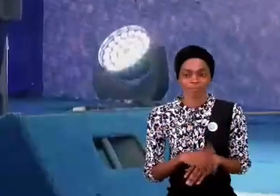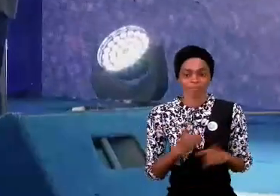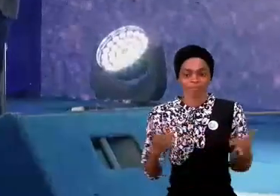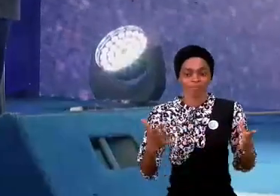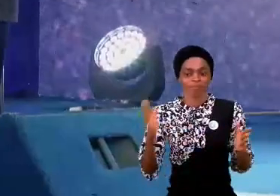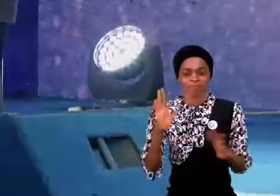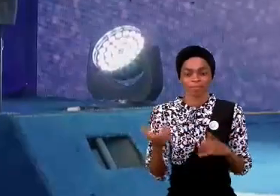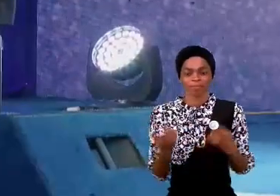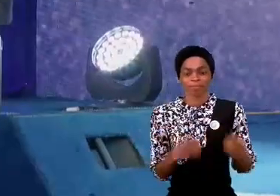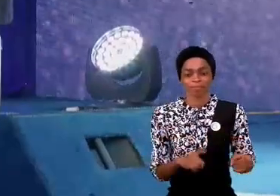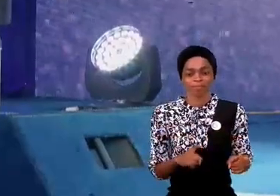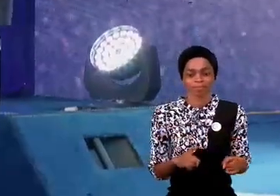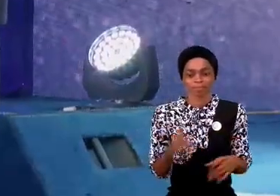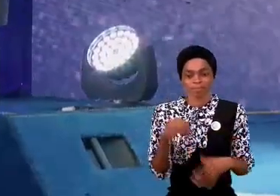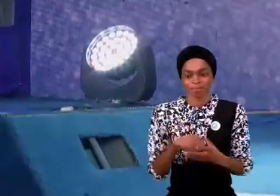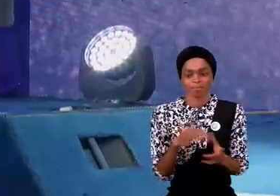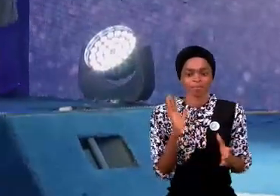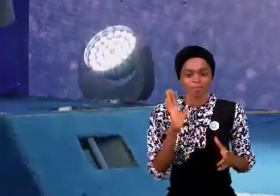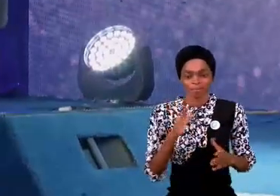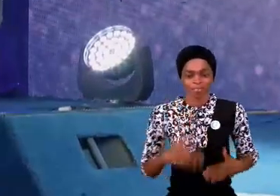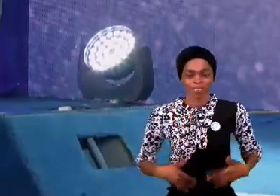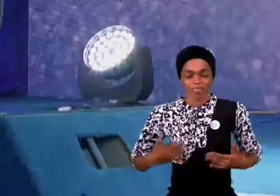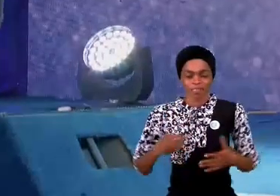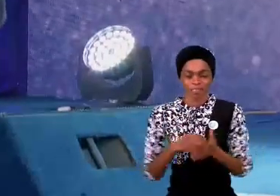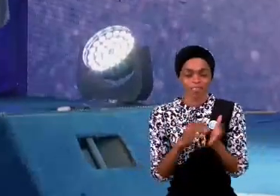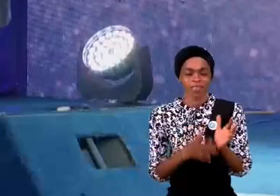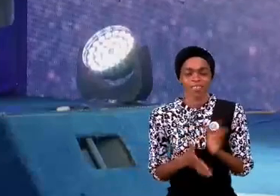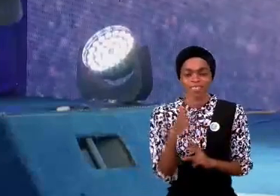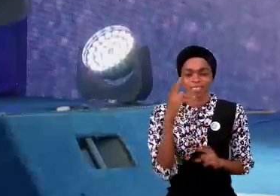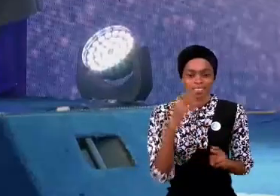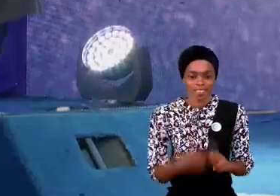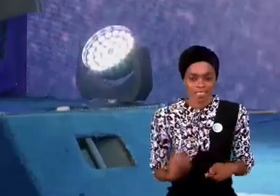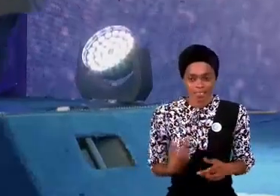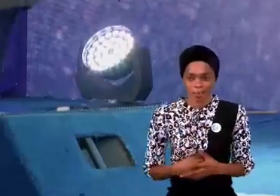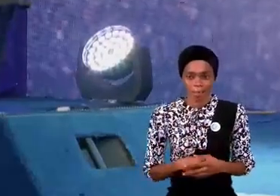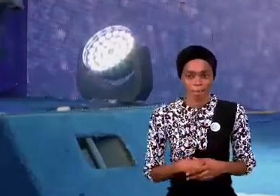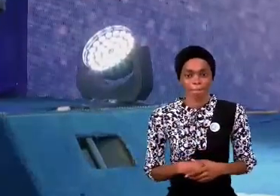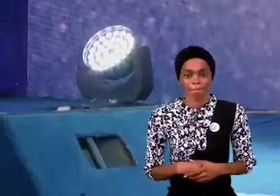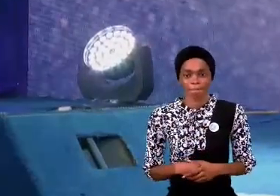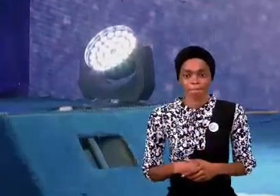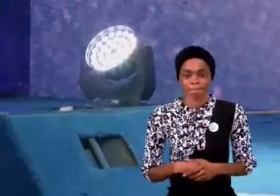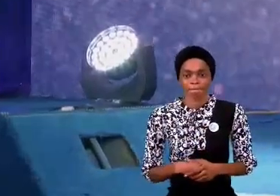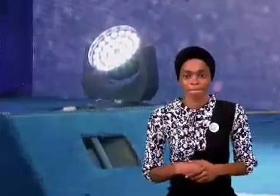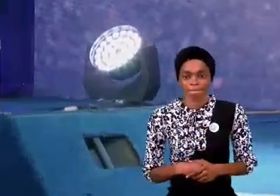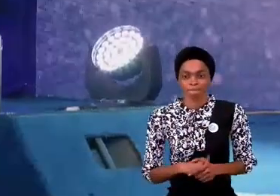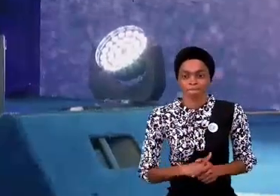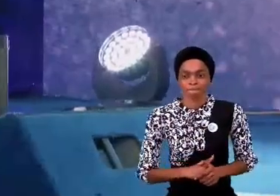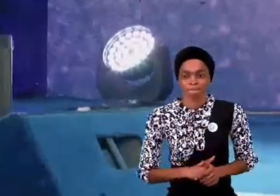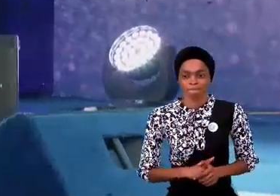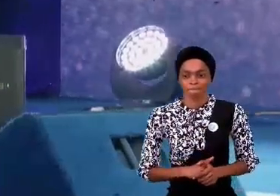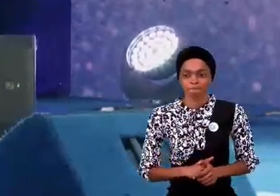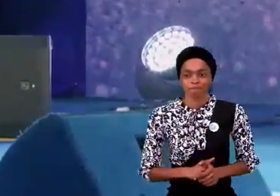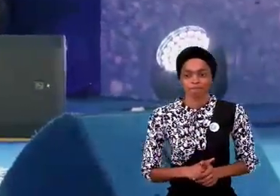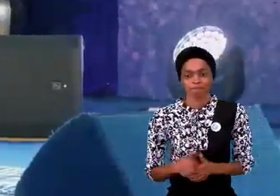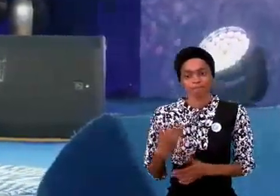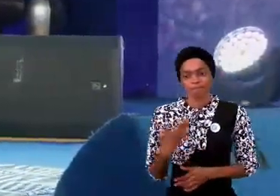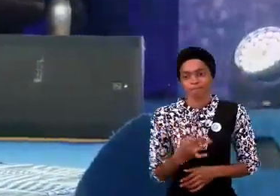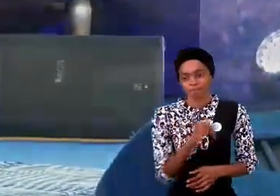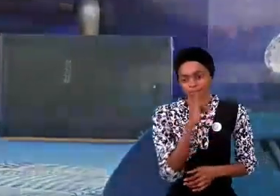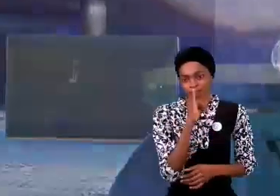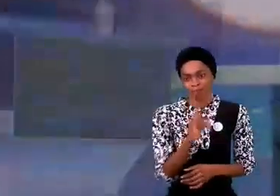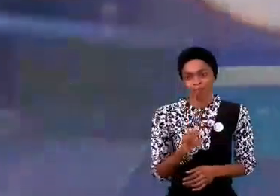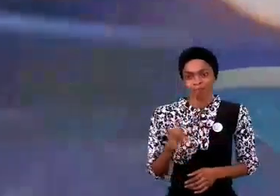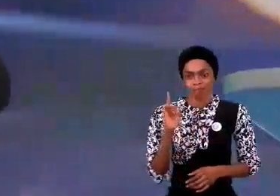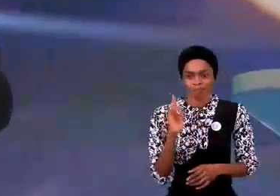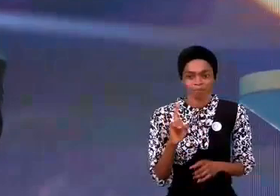And there's a particular shop where I'm coming from. They say, come in, carry, go.